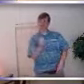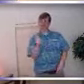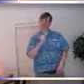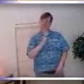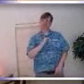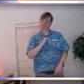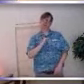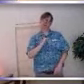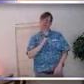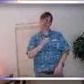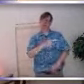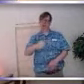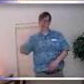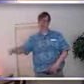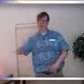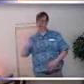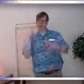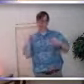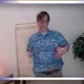everyone.